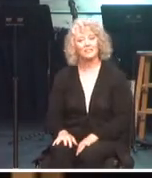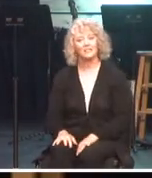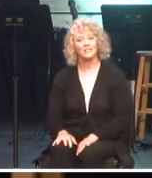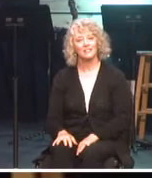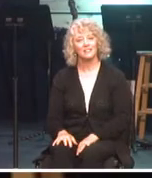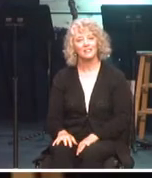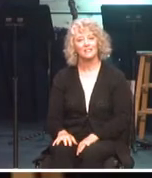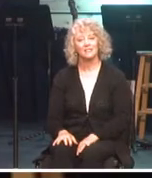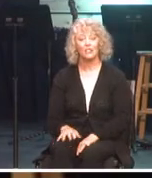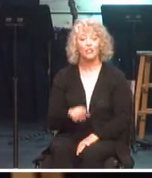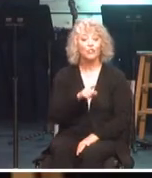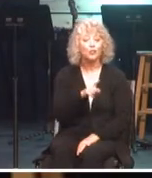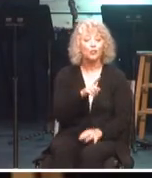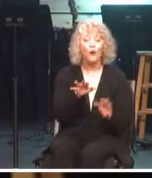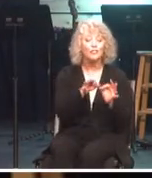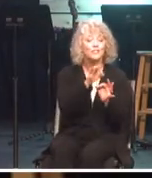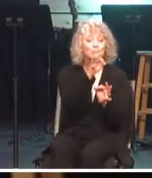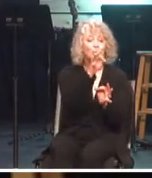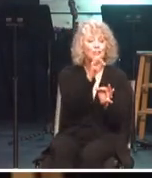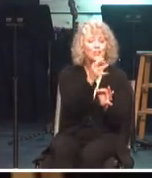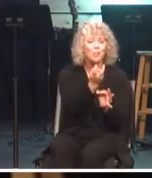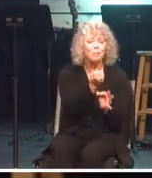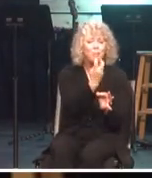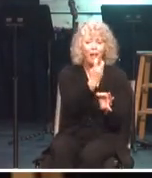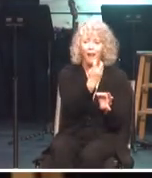These are spiritually blind eyes.